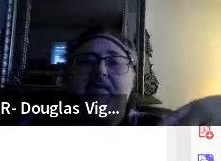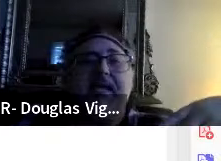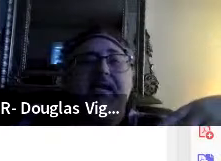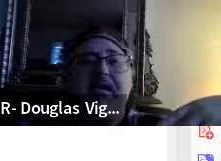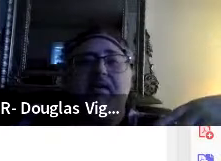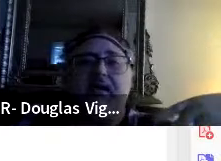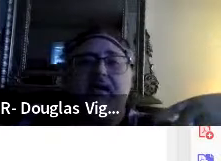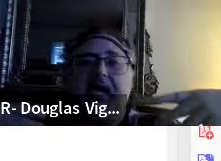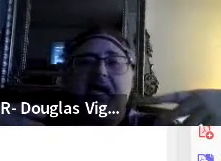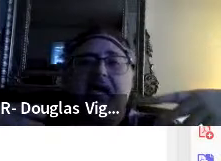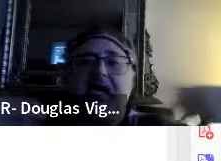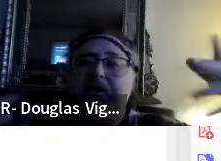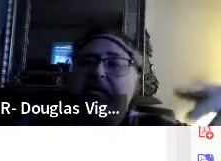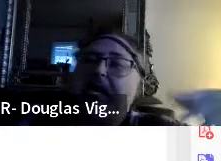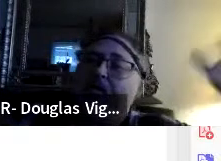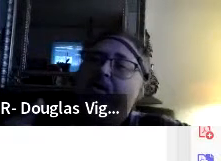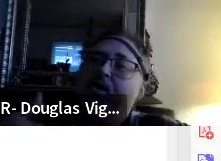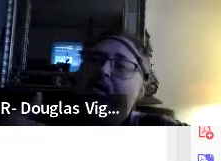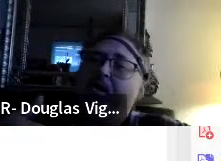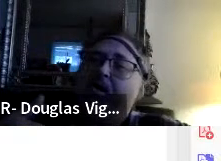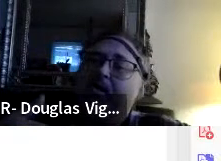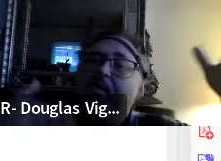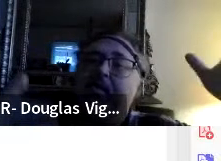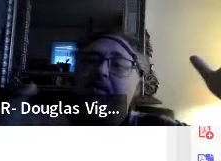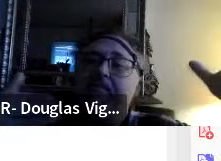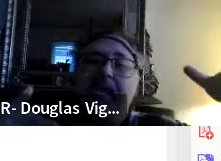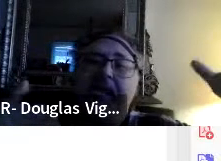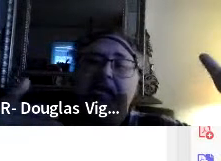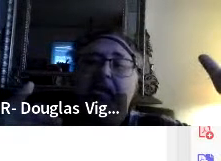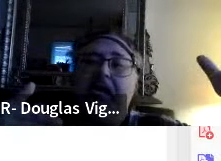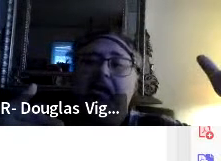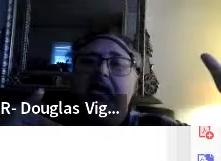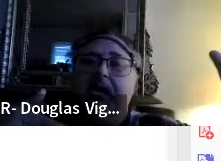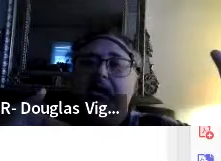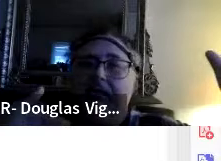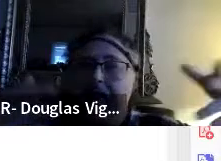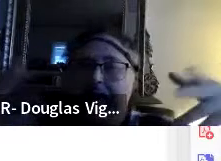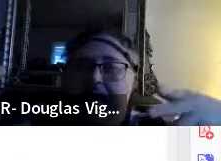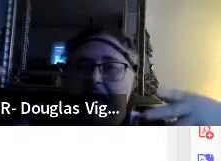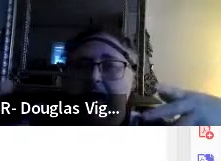this committee will understand where the decision make